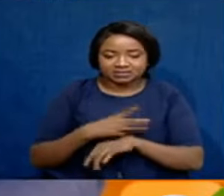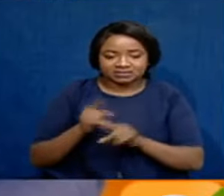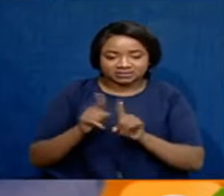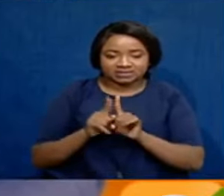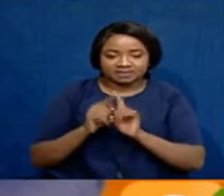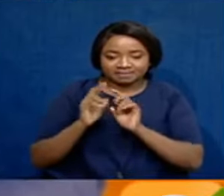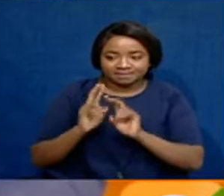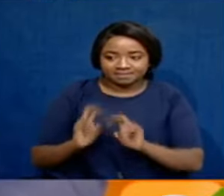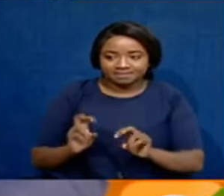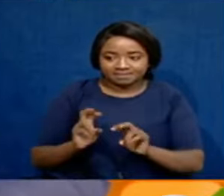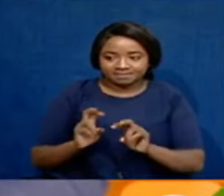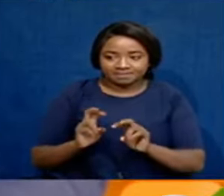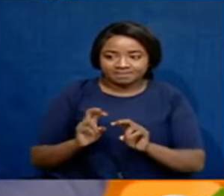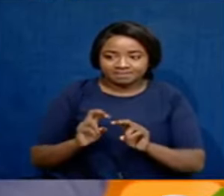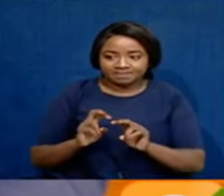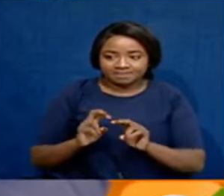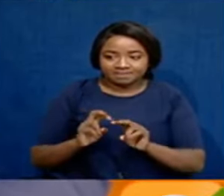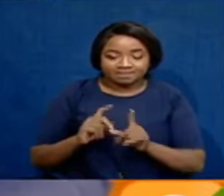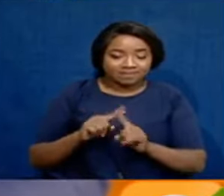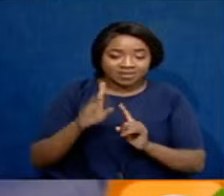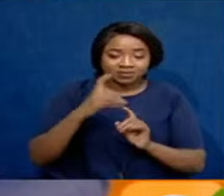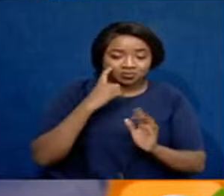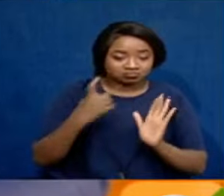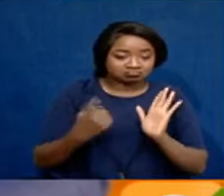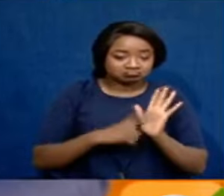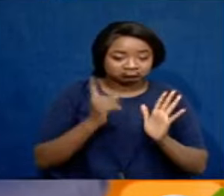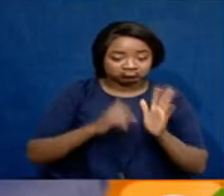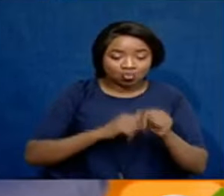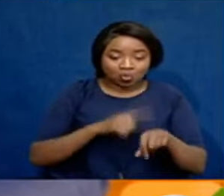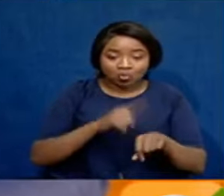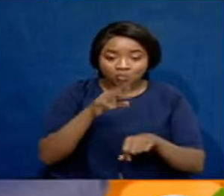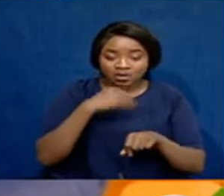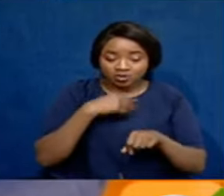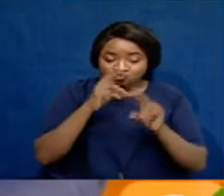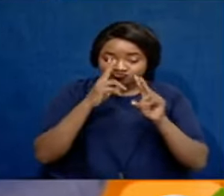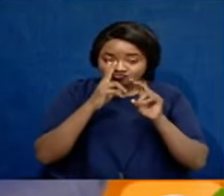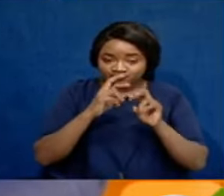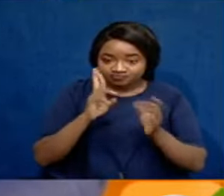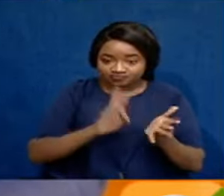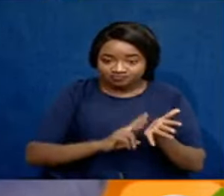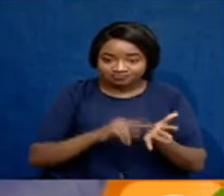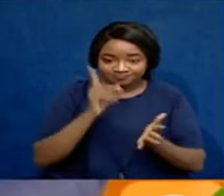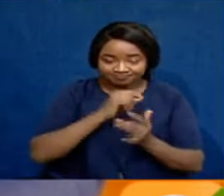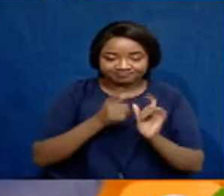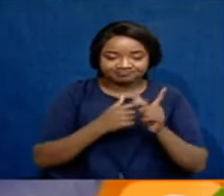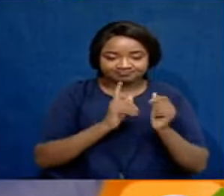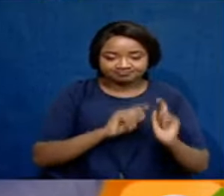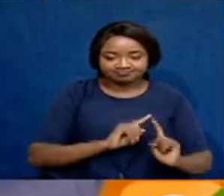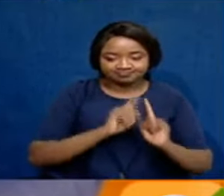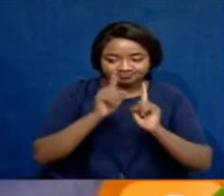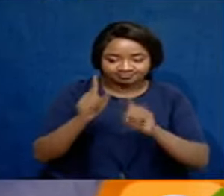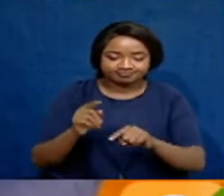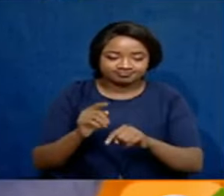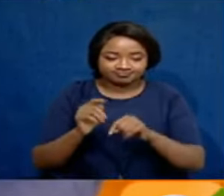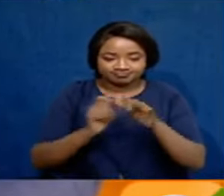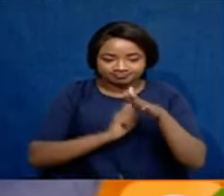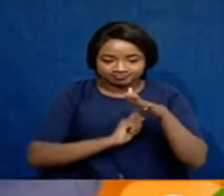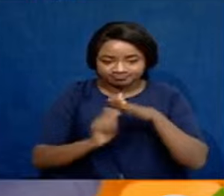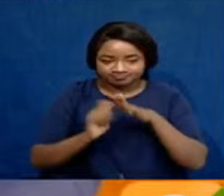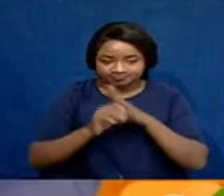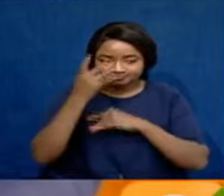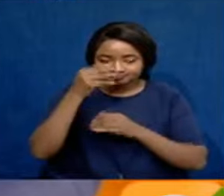now you realize all, once you're registered, the screening will be able to be taken, because that is funded by the government